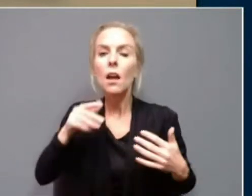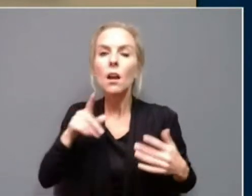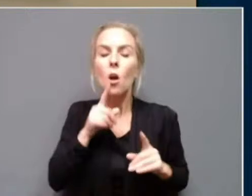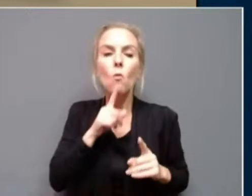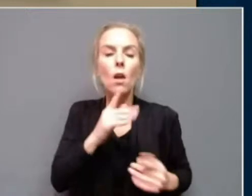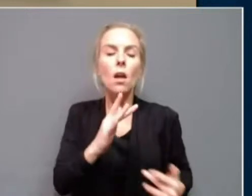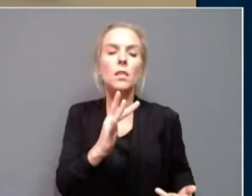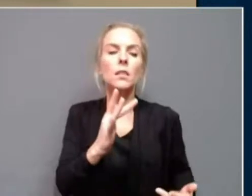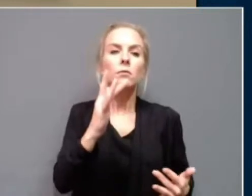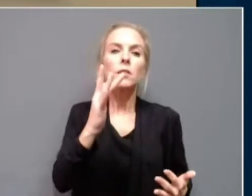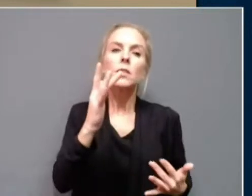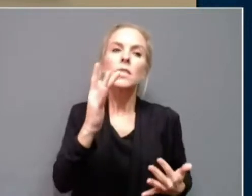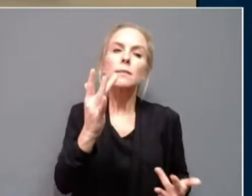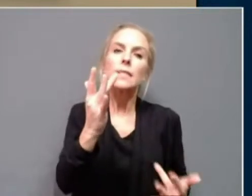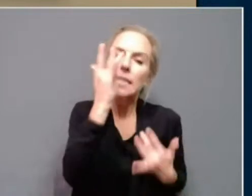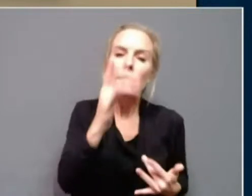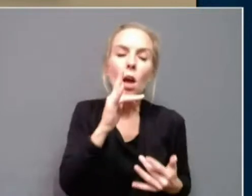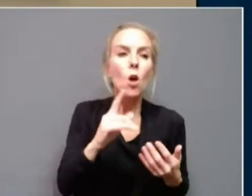hospital.